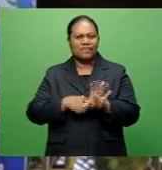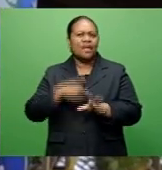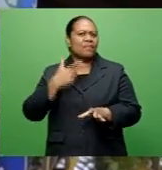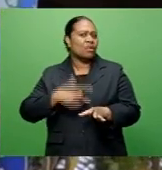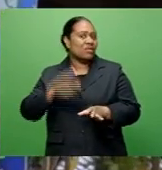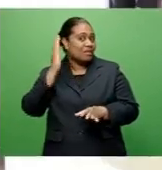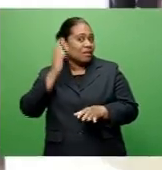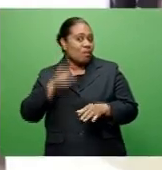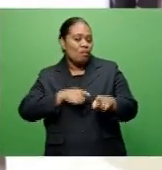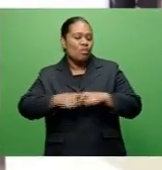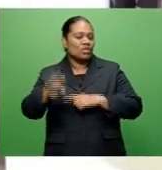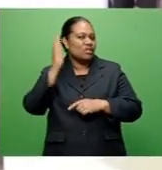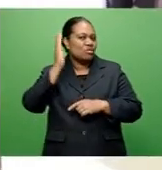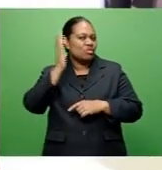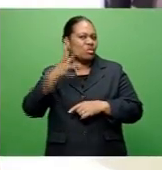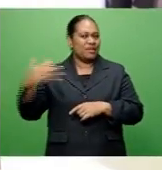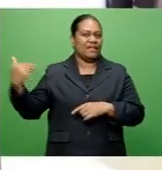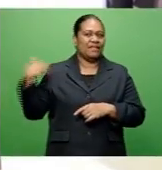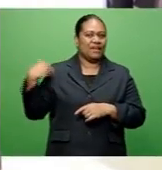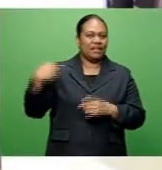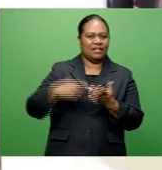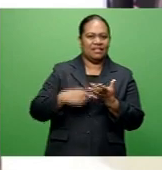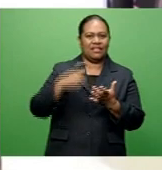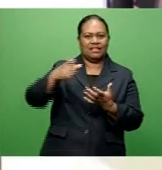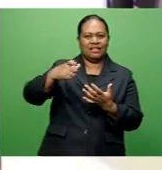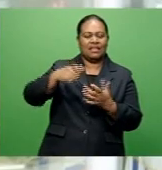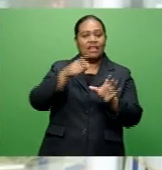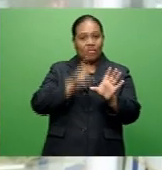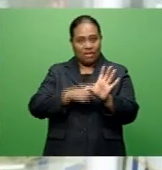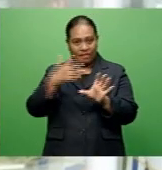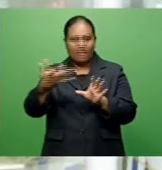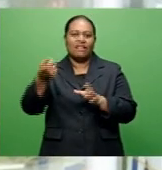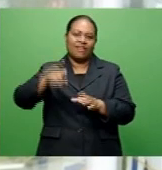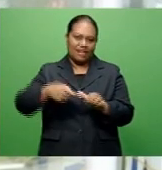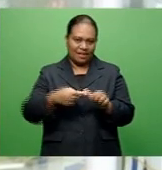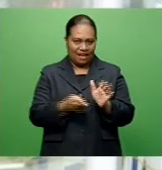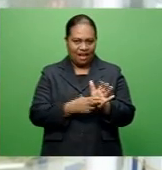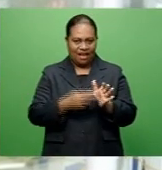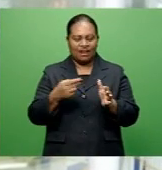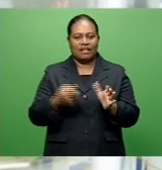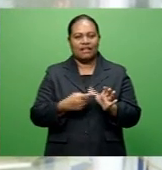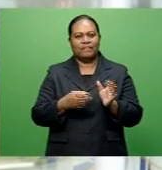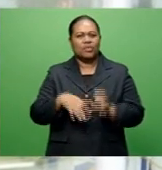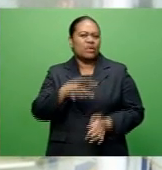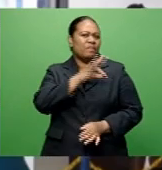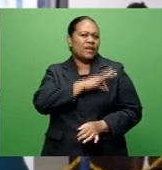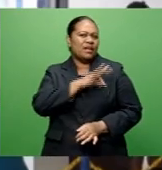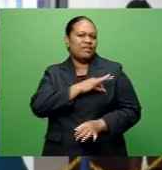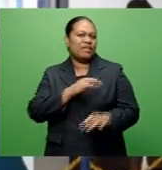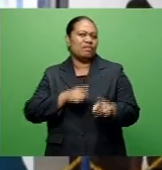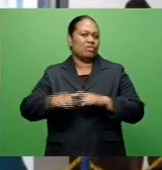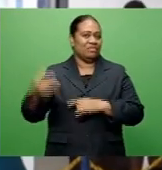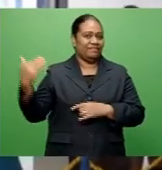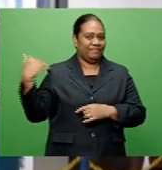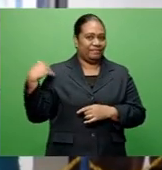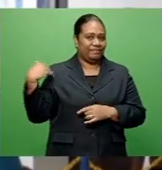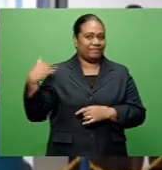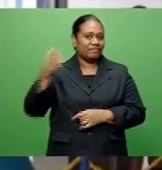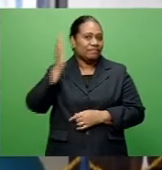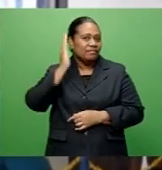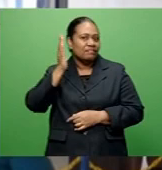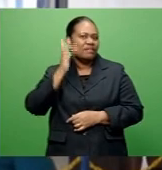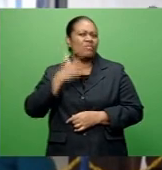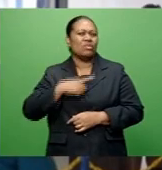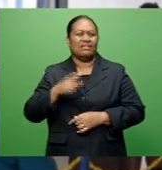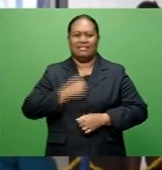severely affected by tropical cyclones Yasa and Ana in the past month. This will greatly benefit these affected schools, as most have